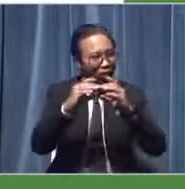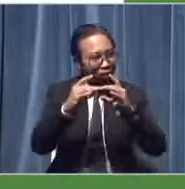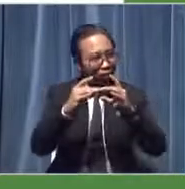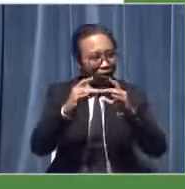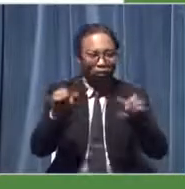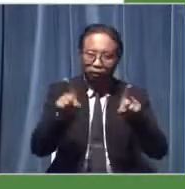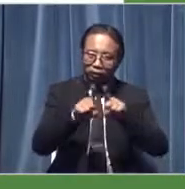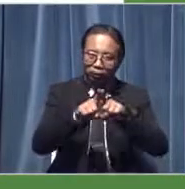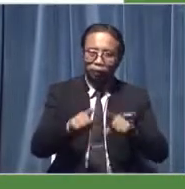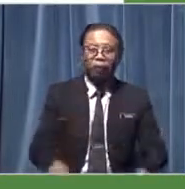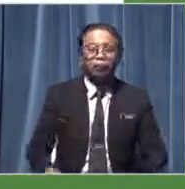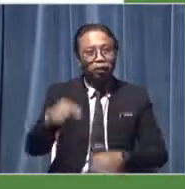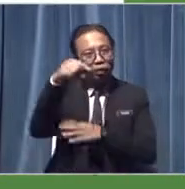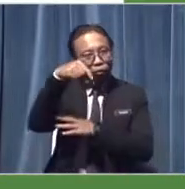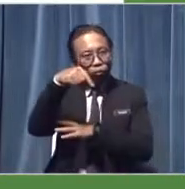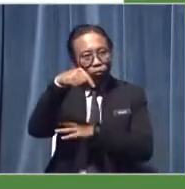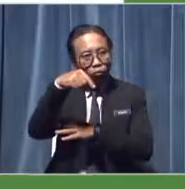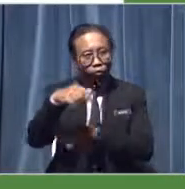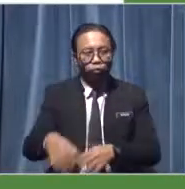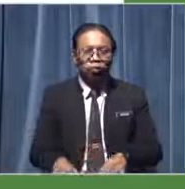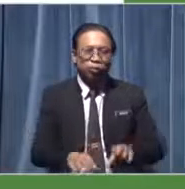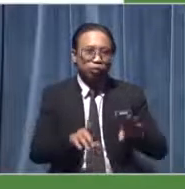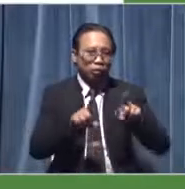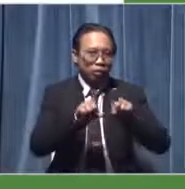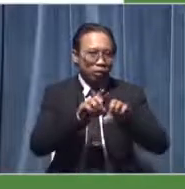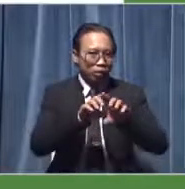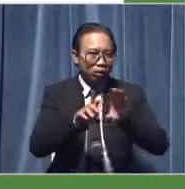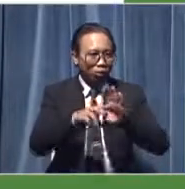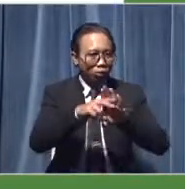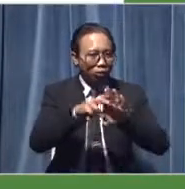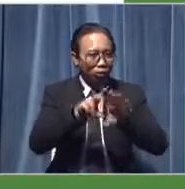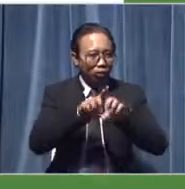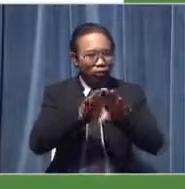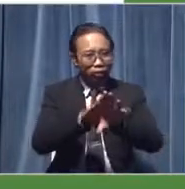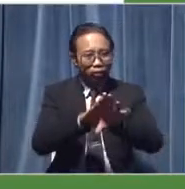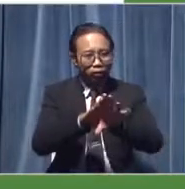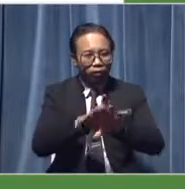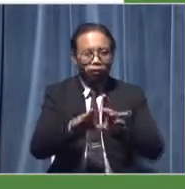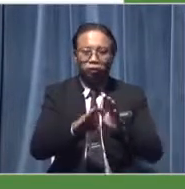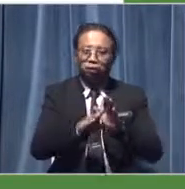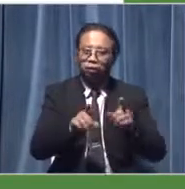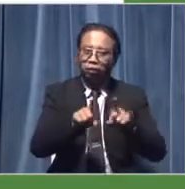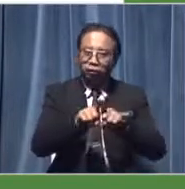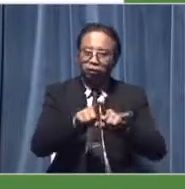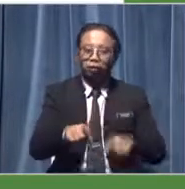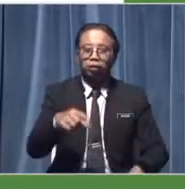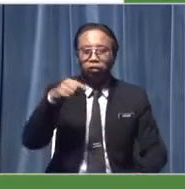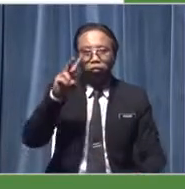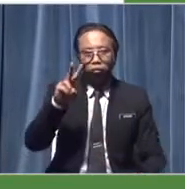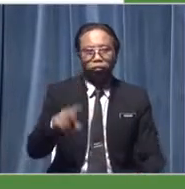same. Q equals Q1 equals Q2.